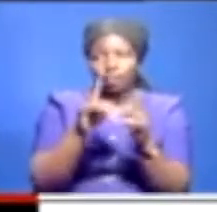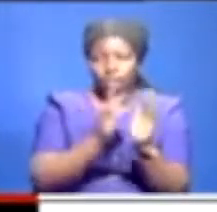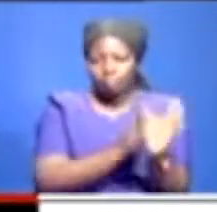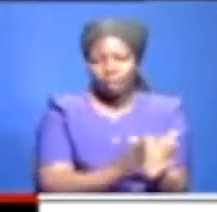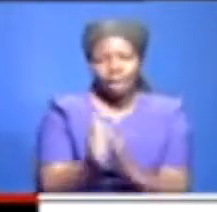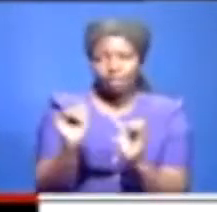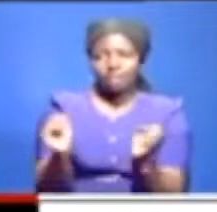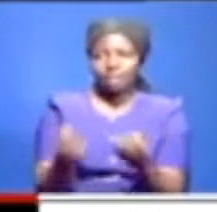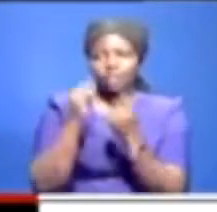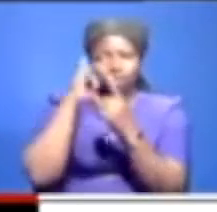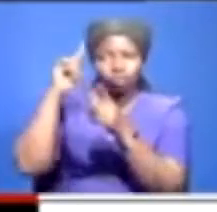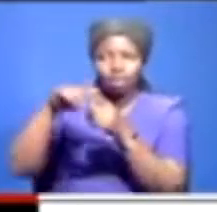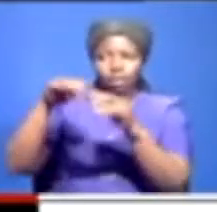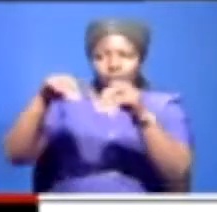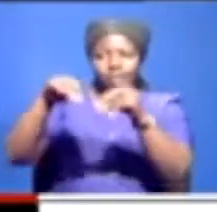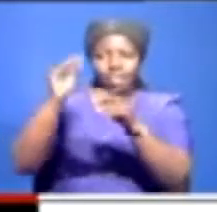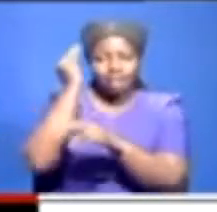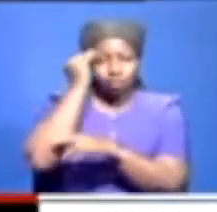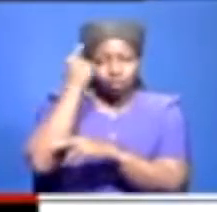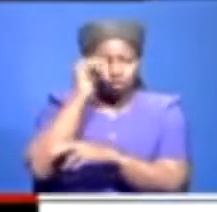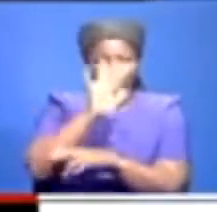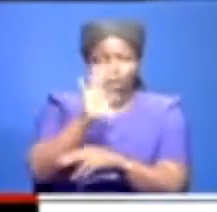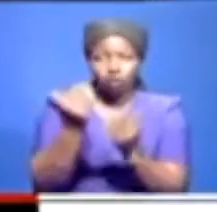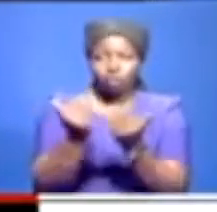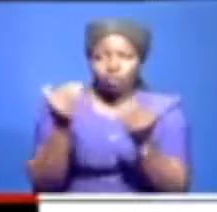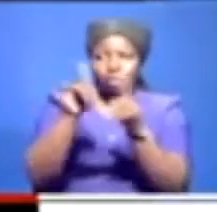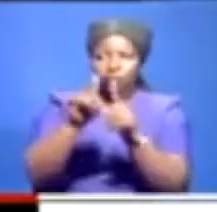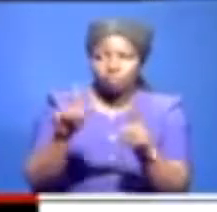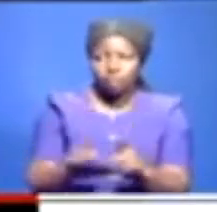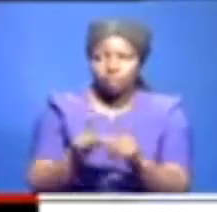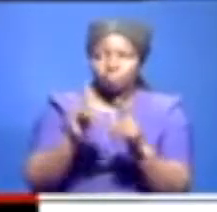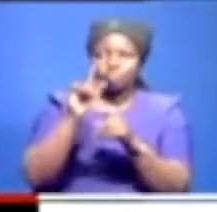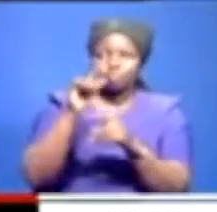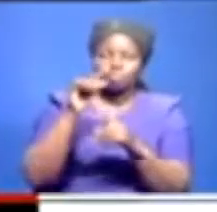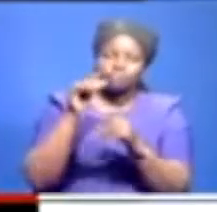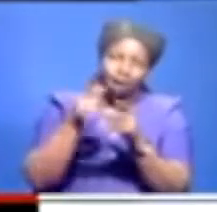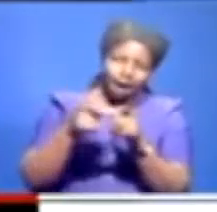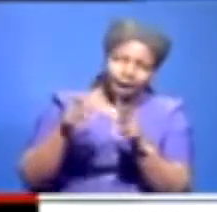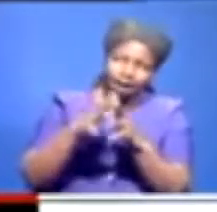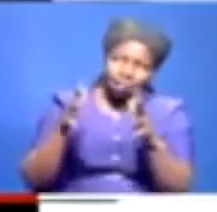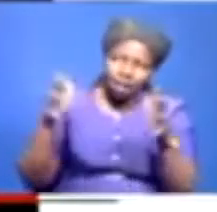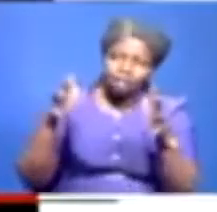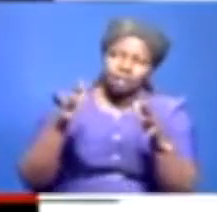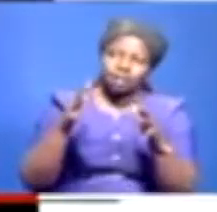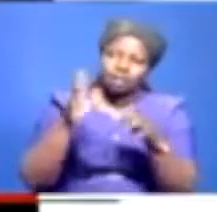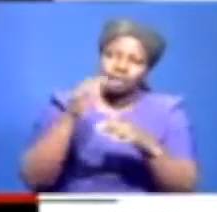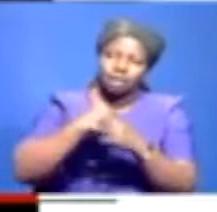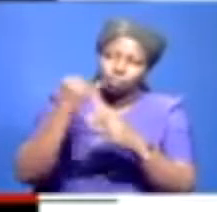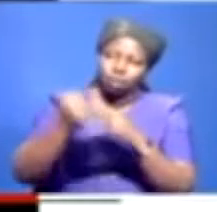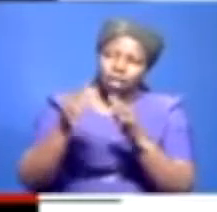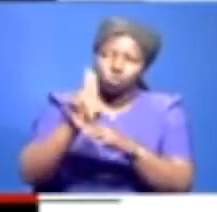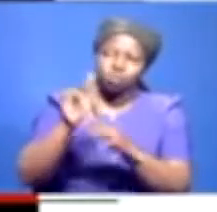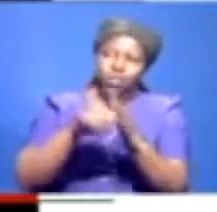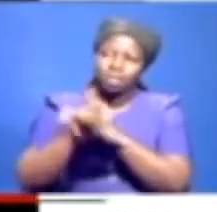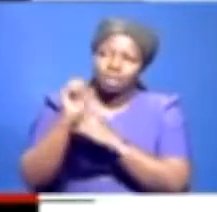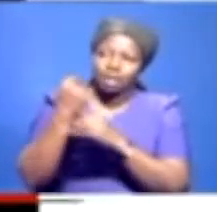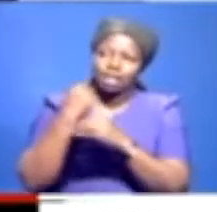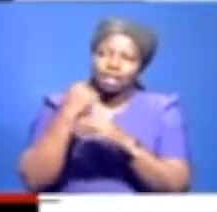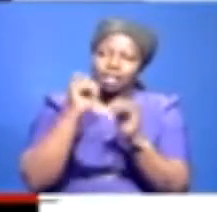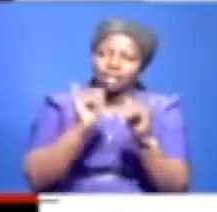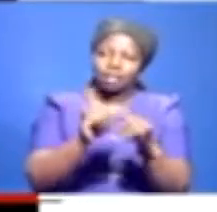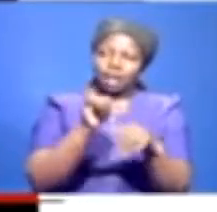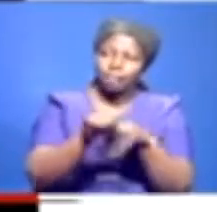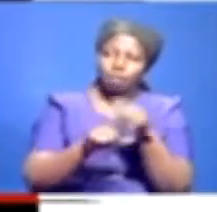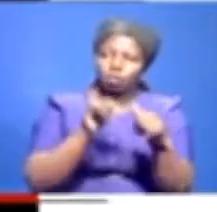education for their children, while deepening insurance uptake in Kenya, which stands at 2.7%. This solution that we are rolling is